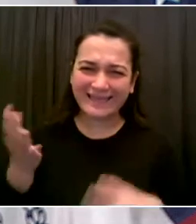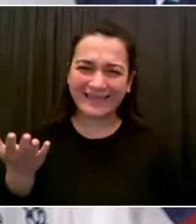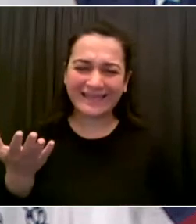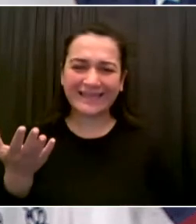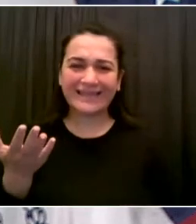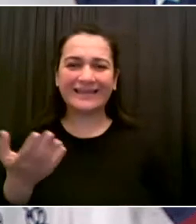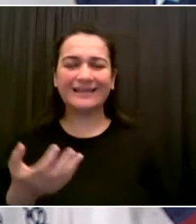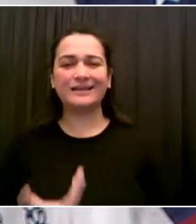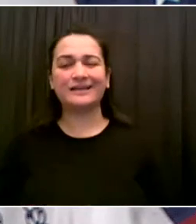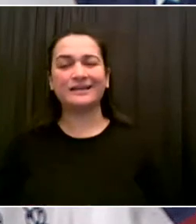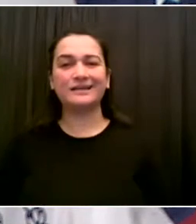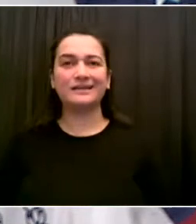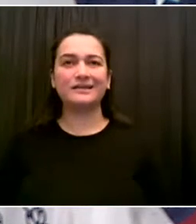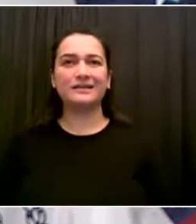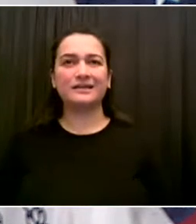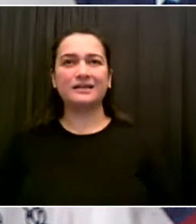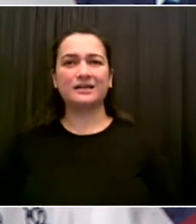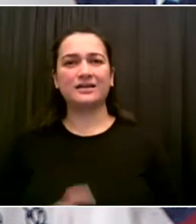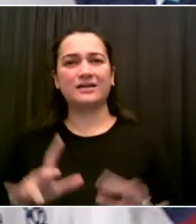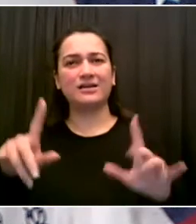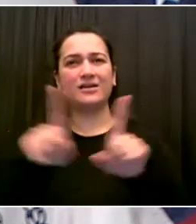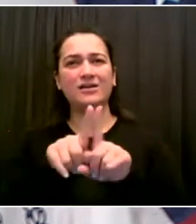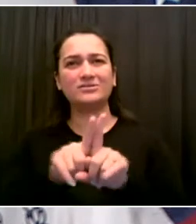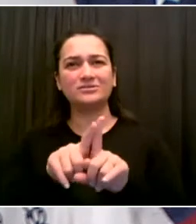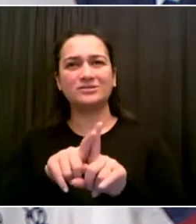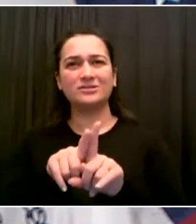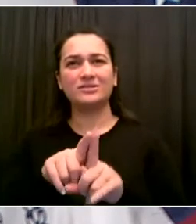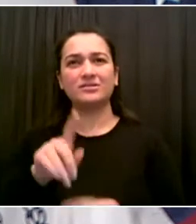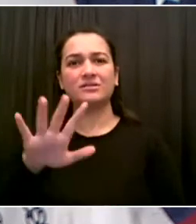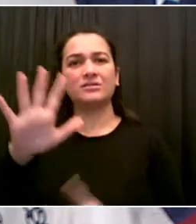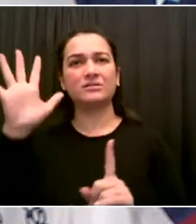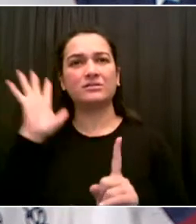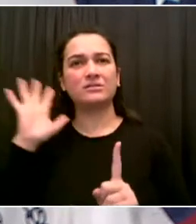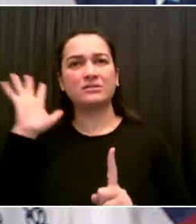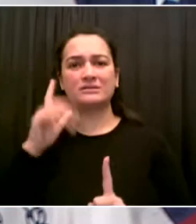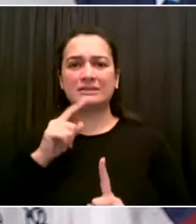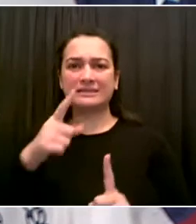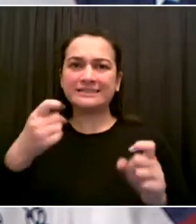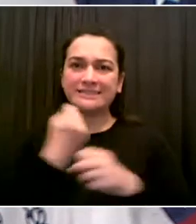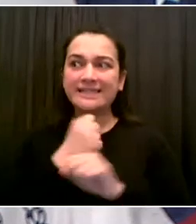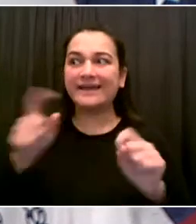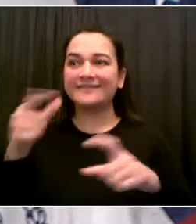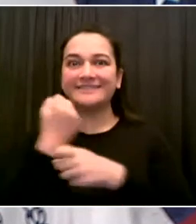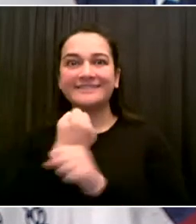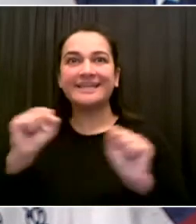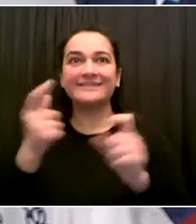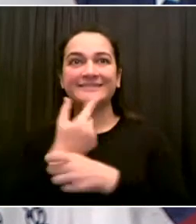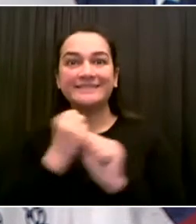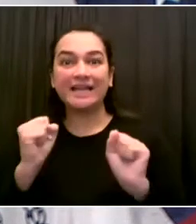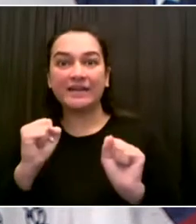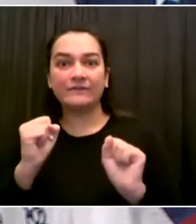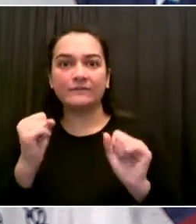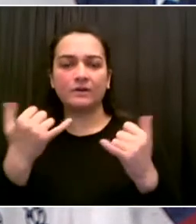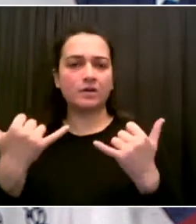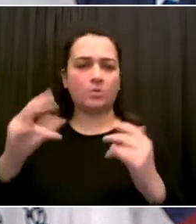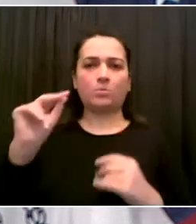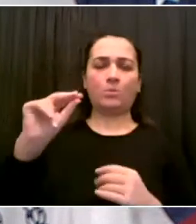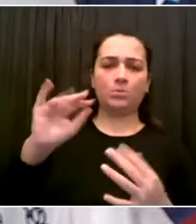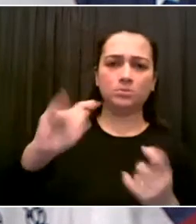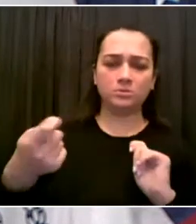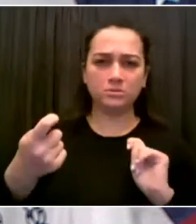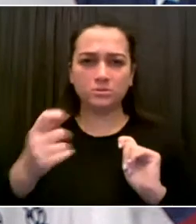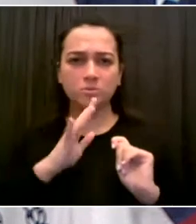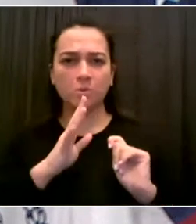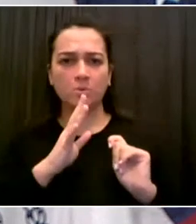who has symptoms. And we learned that wasn't true. You could get it from asymptomatic. People were told this time around, well, the